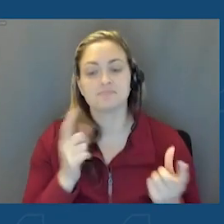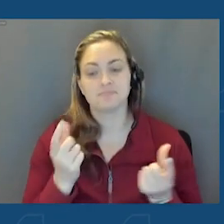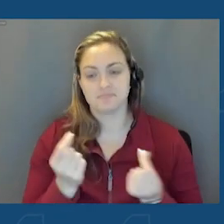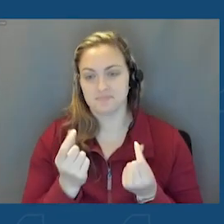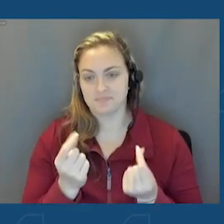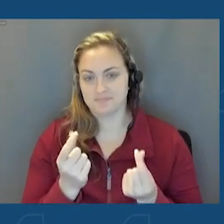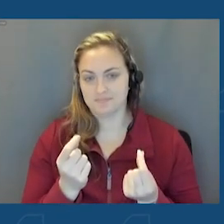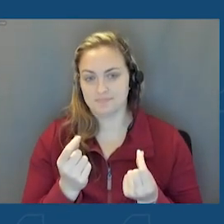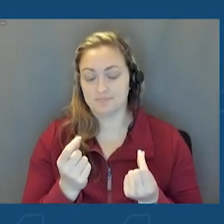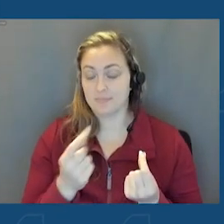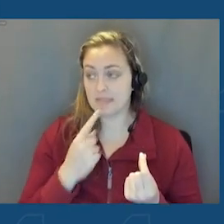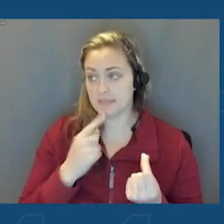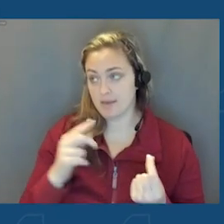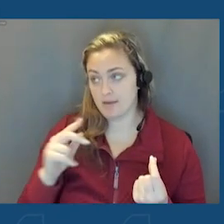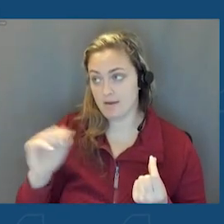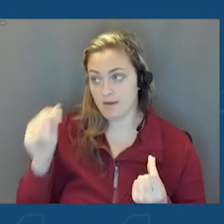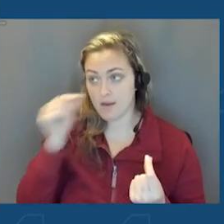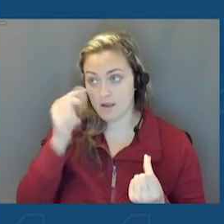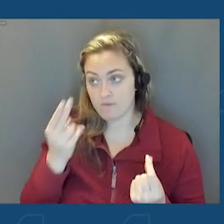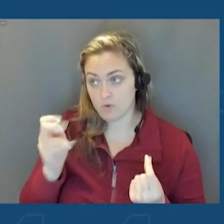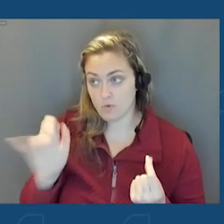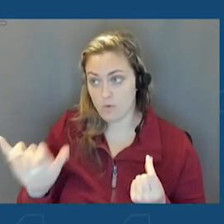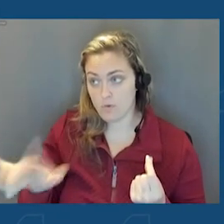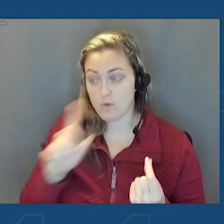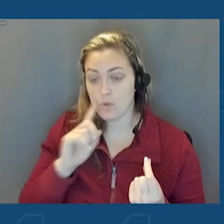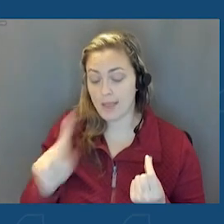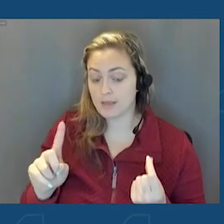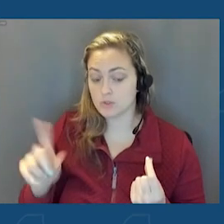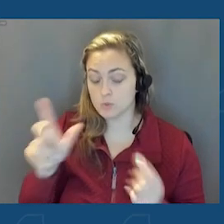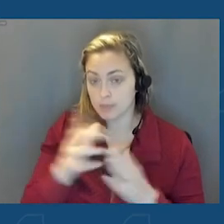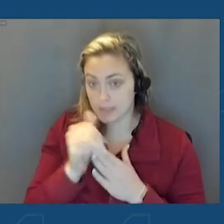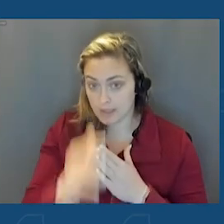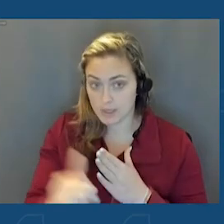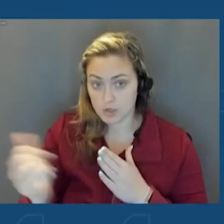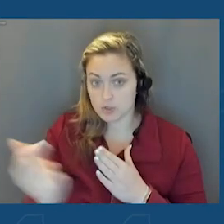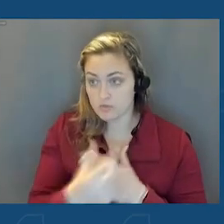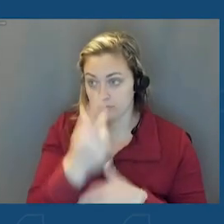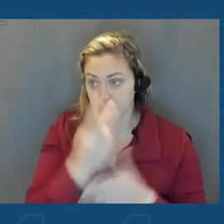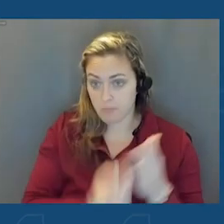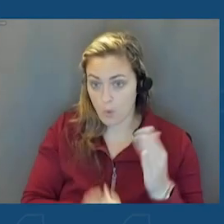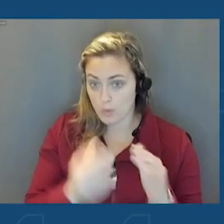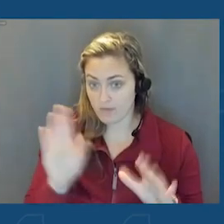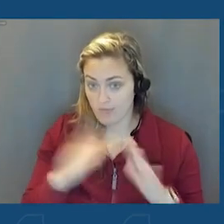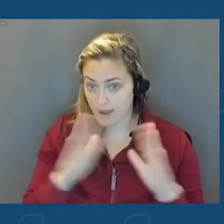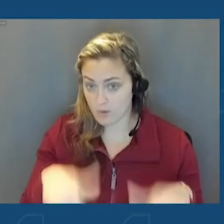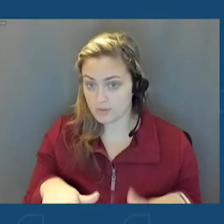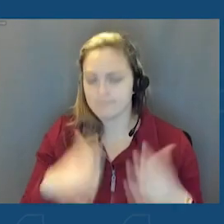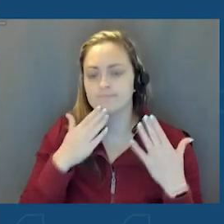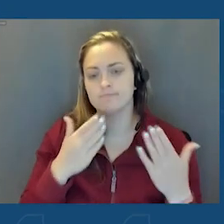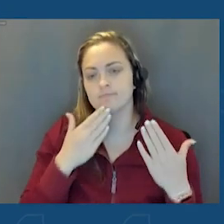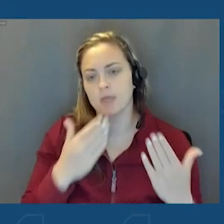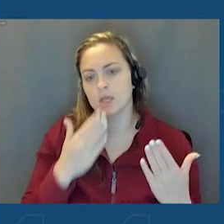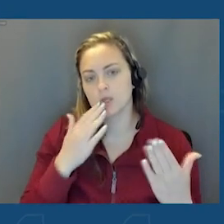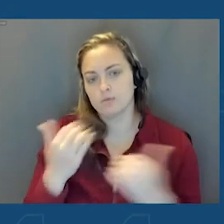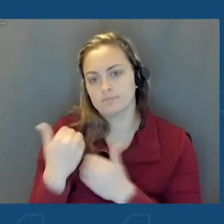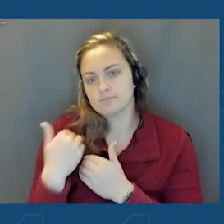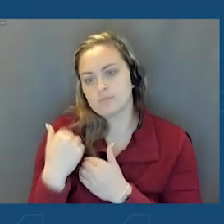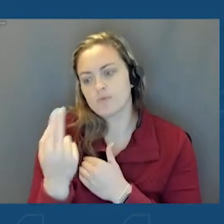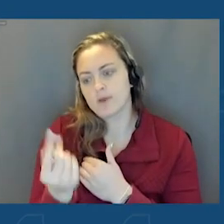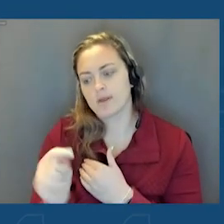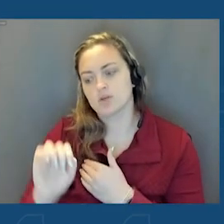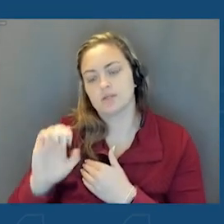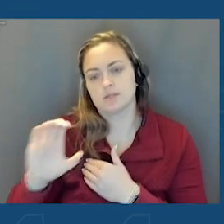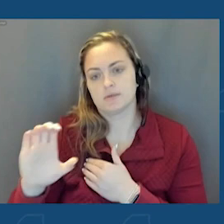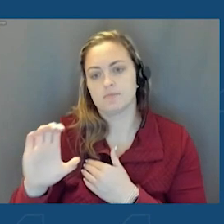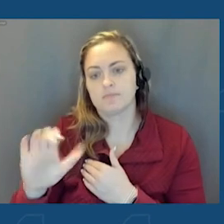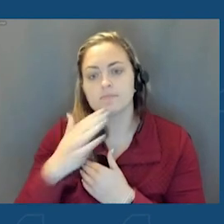Governor Hochul, and to the leaders of the labor committees in both of the houses, thank you. Thank you on behalf of the Hotel Trades Council. Thank